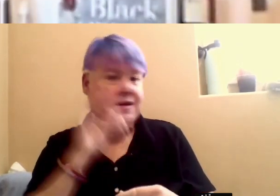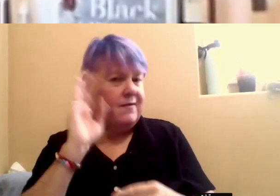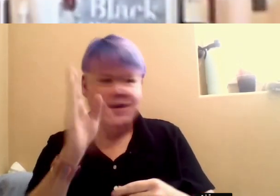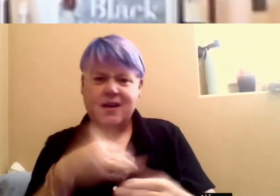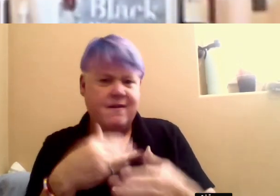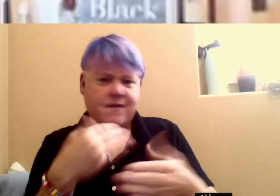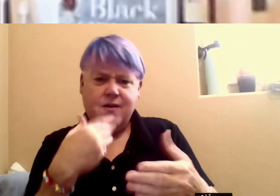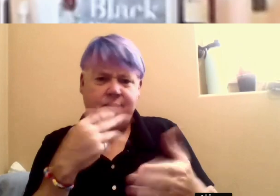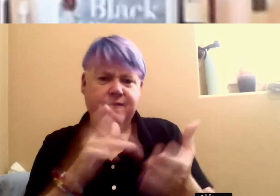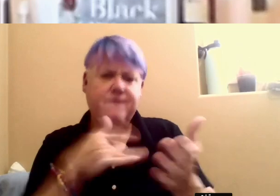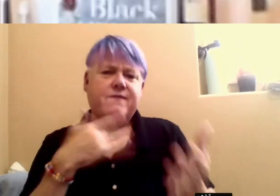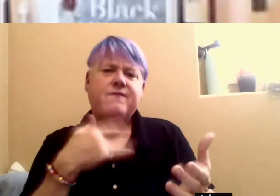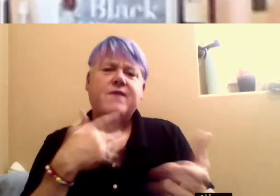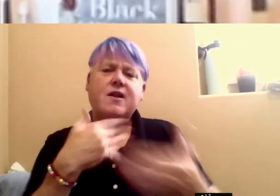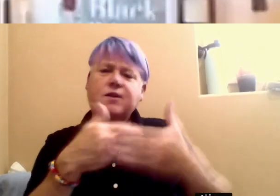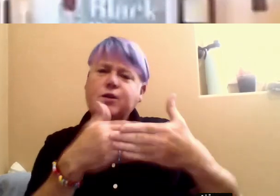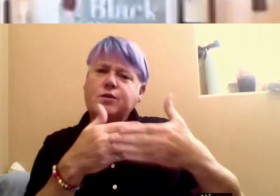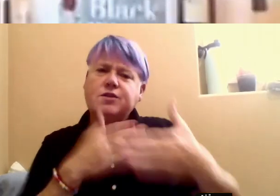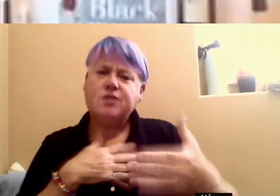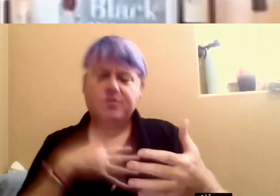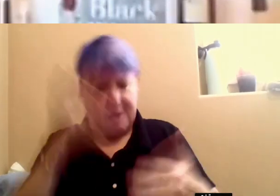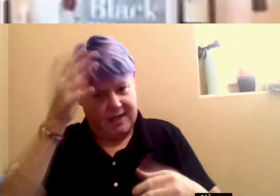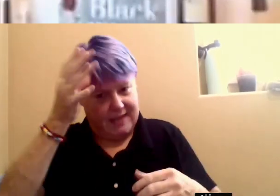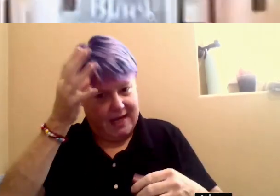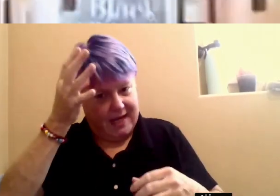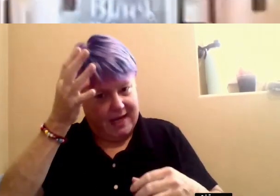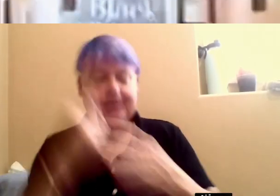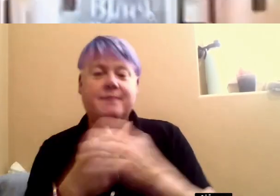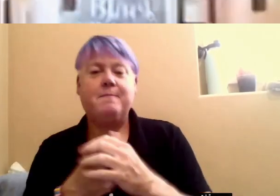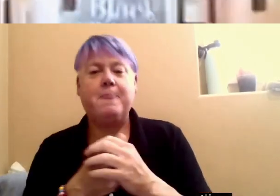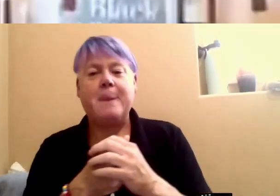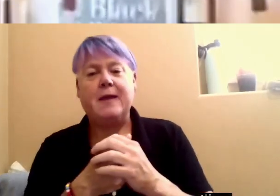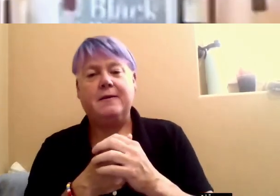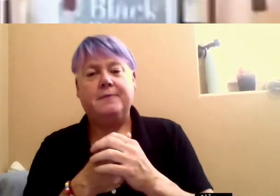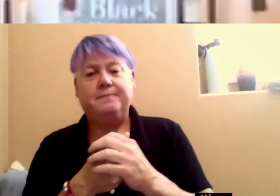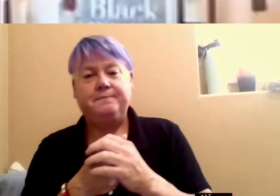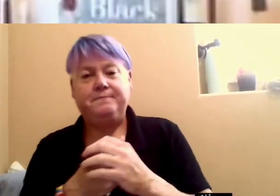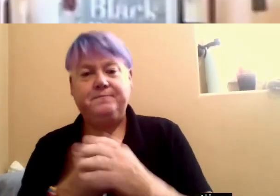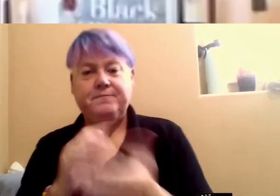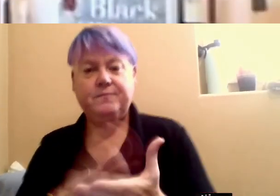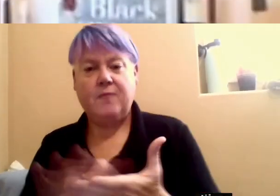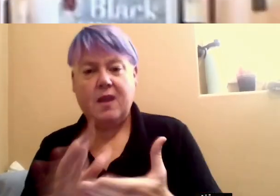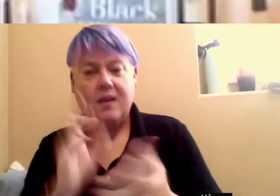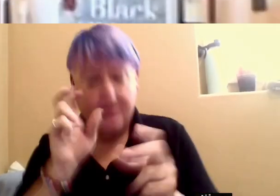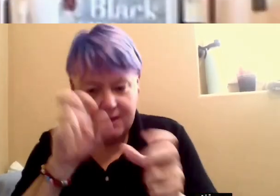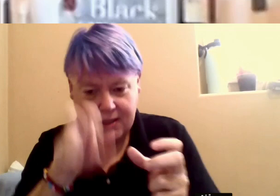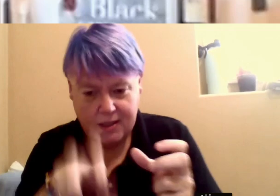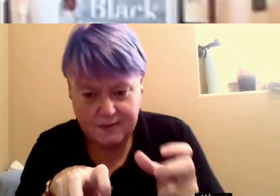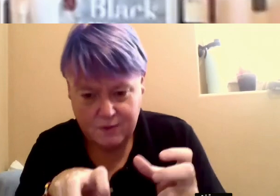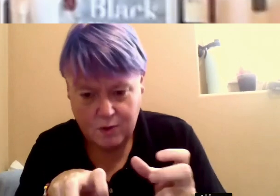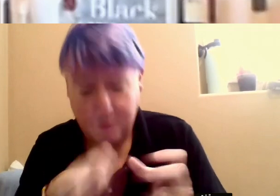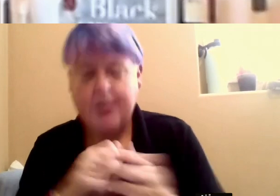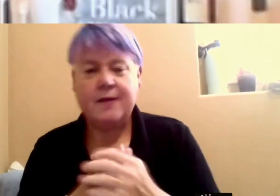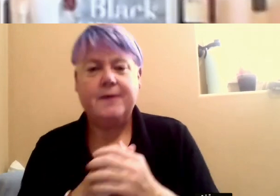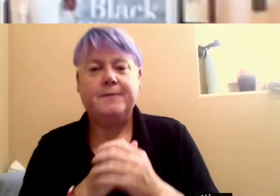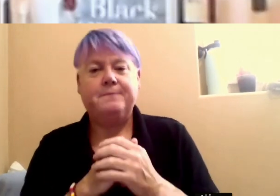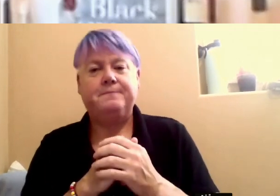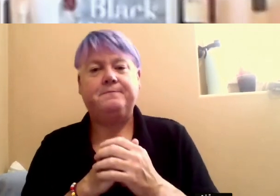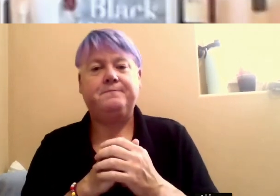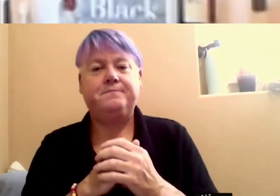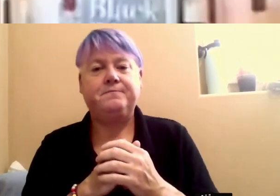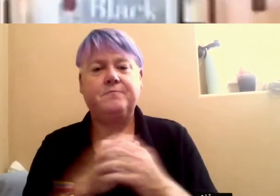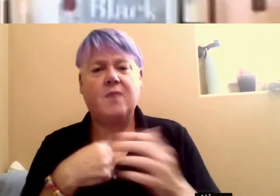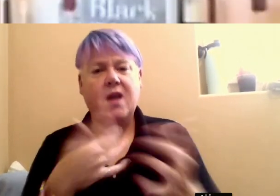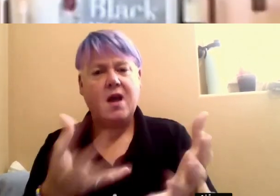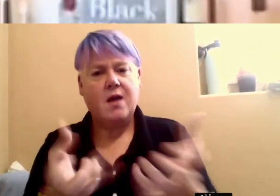him. He is absently playing with the lid of his tea, then leans forward the smallest distance. I want to go to